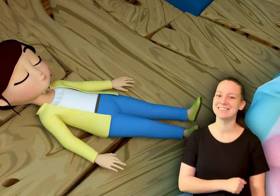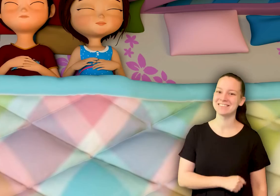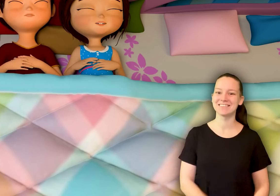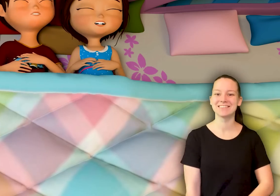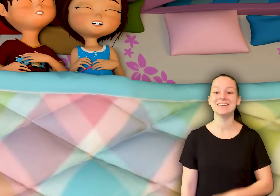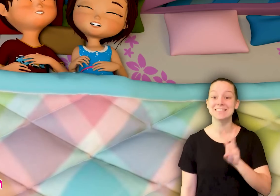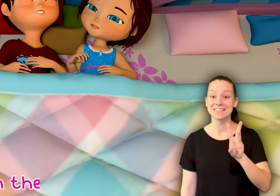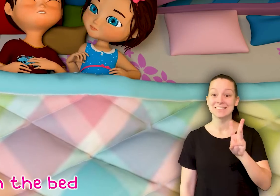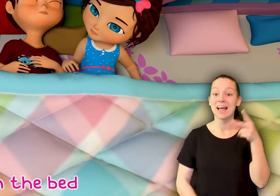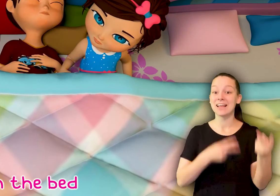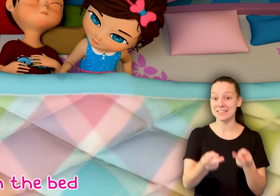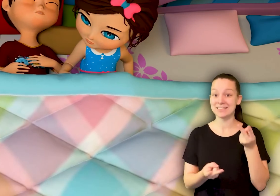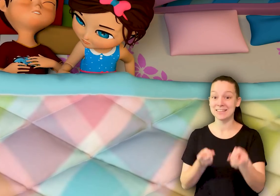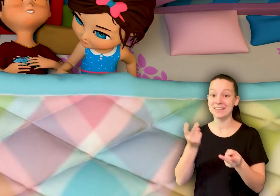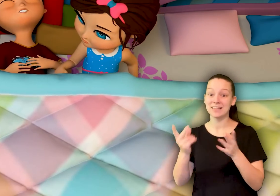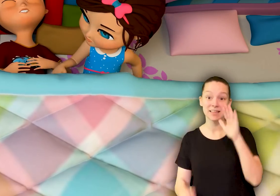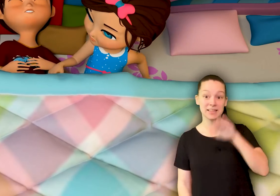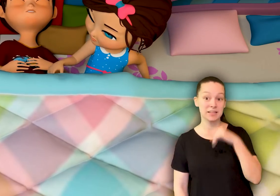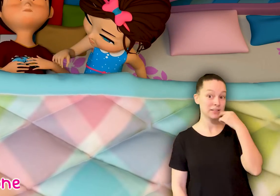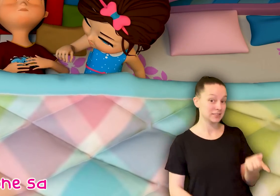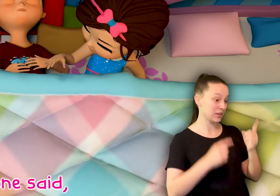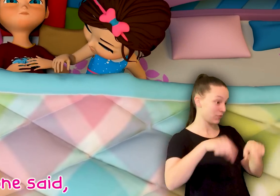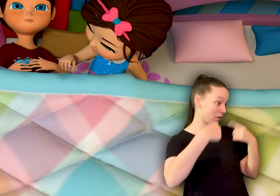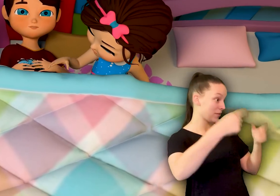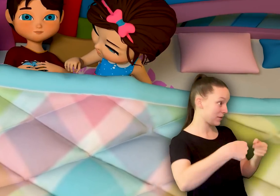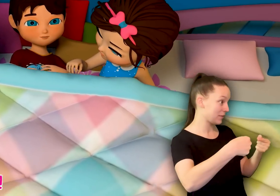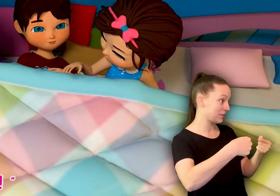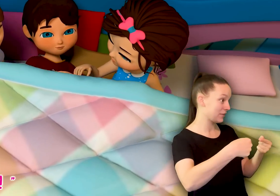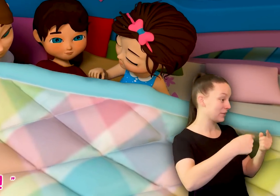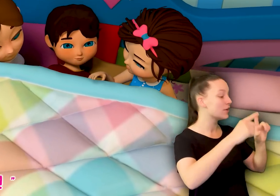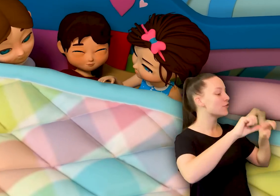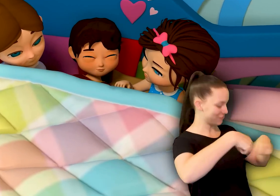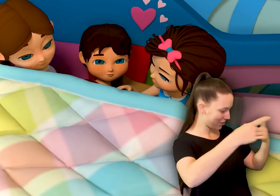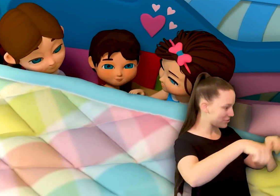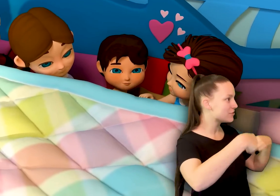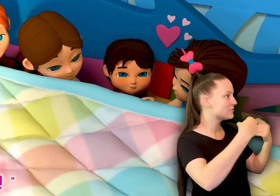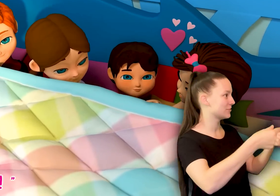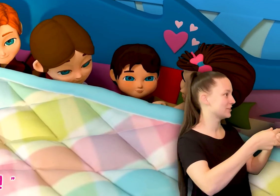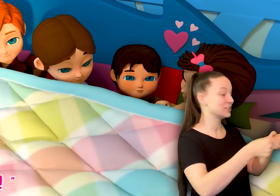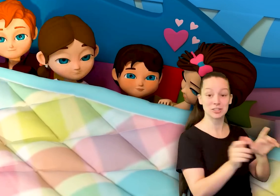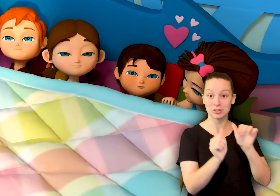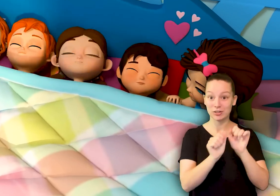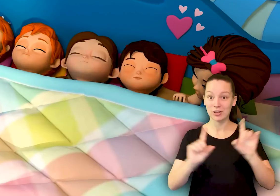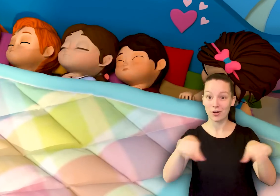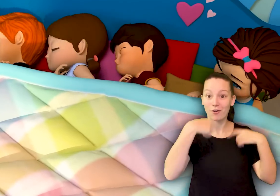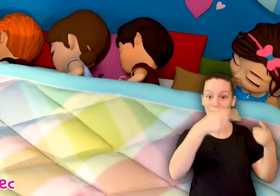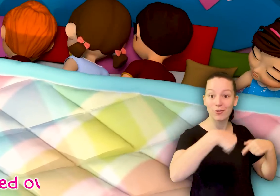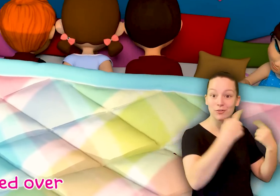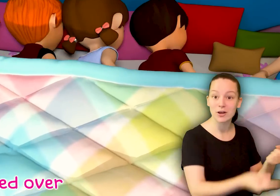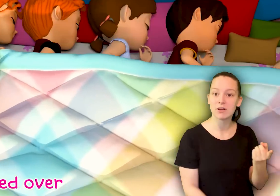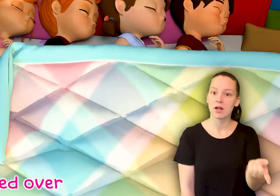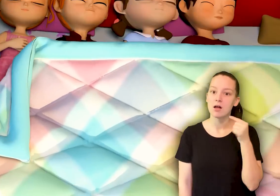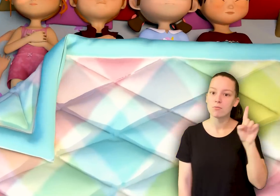out there were six in the bed and the little one said roll over roll over so they